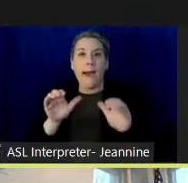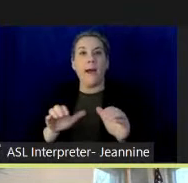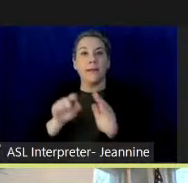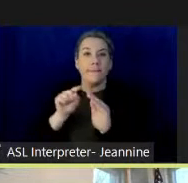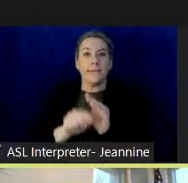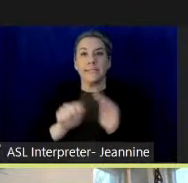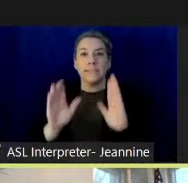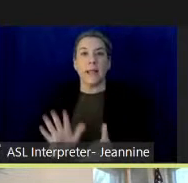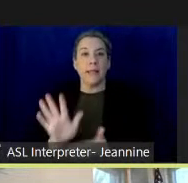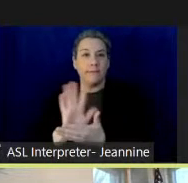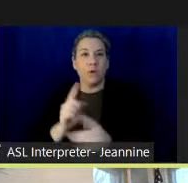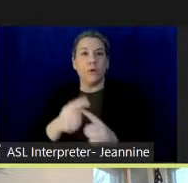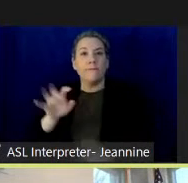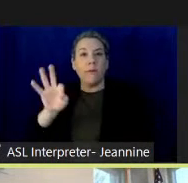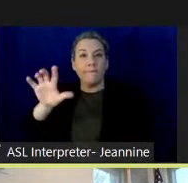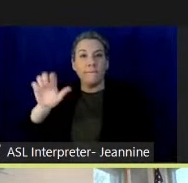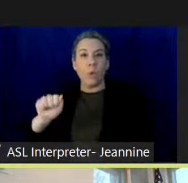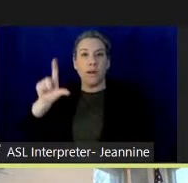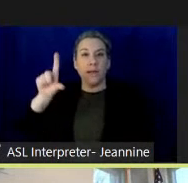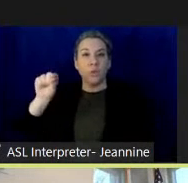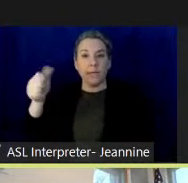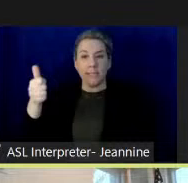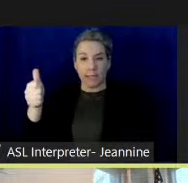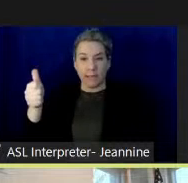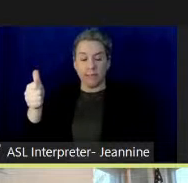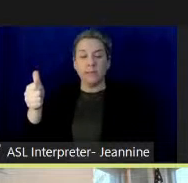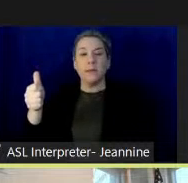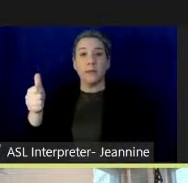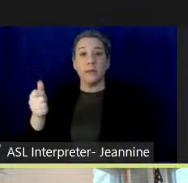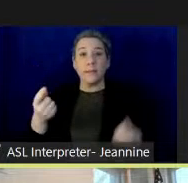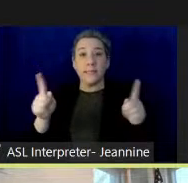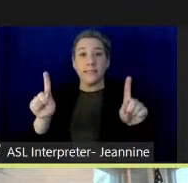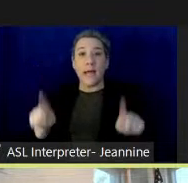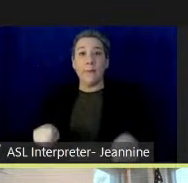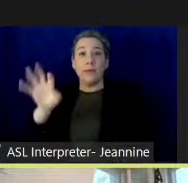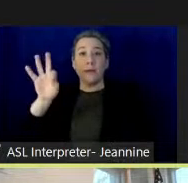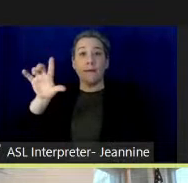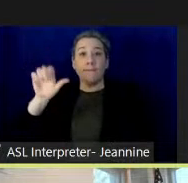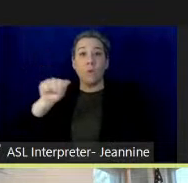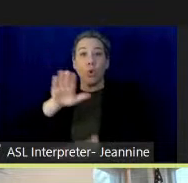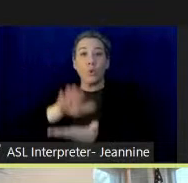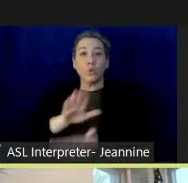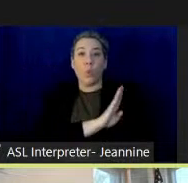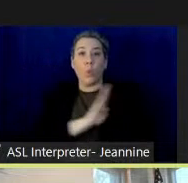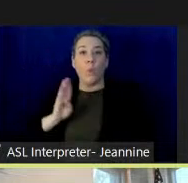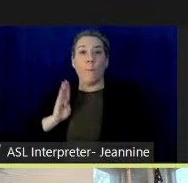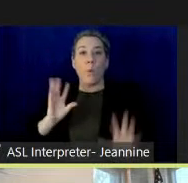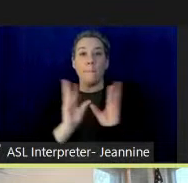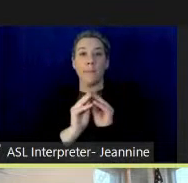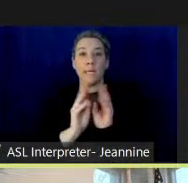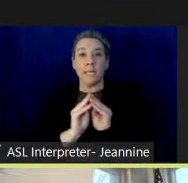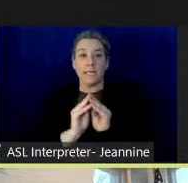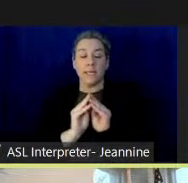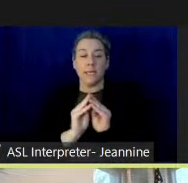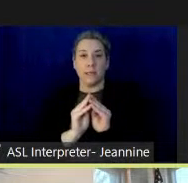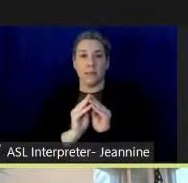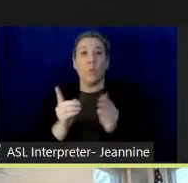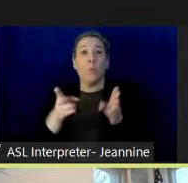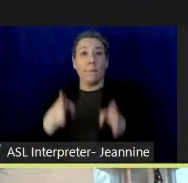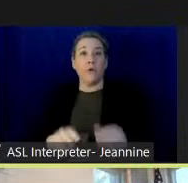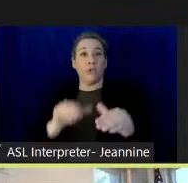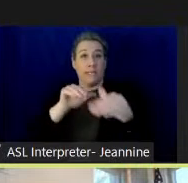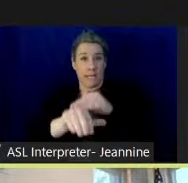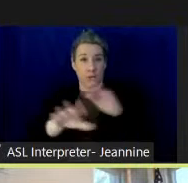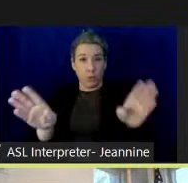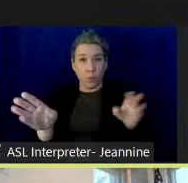of Florida in 2010. This was an event that occurred in a Florida school board meeting. An individual enters the